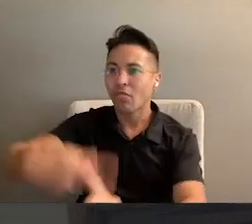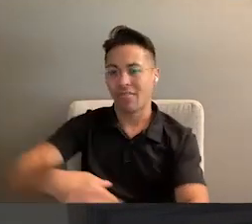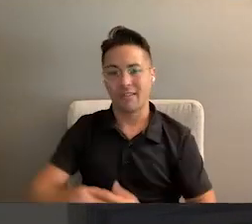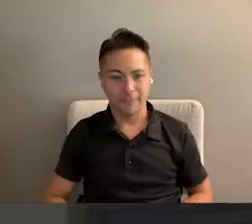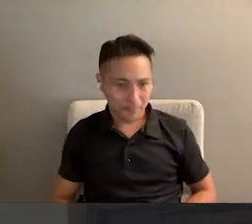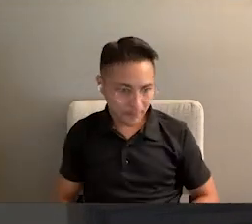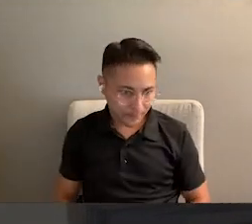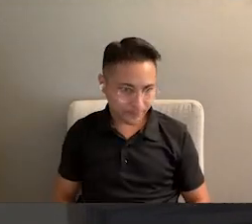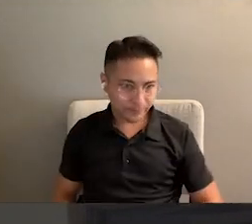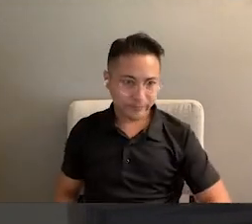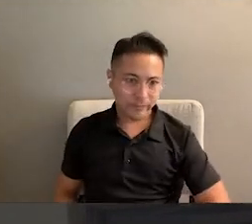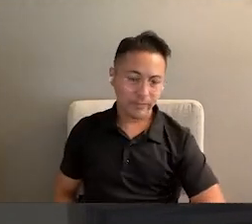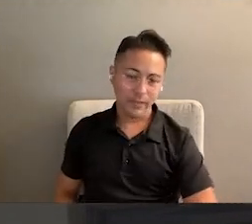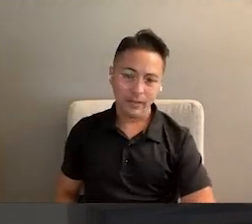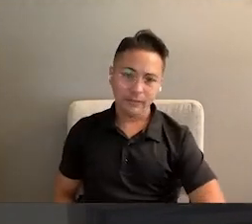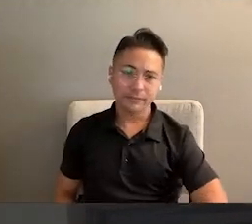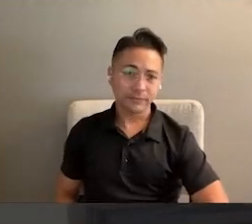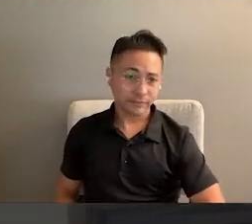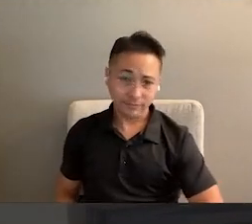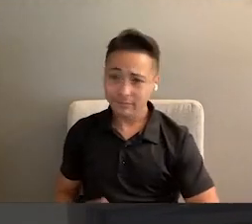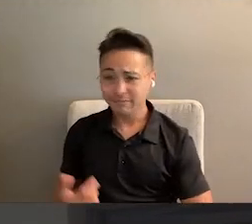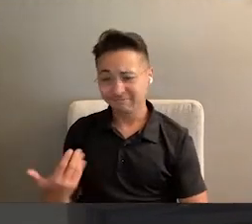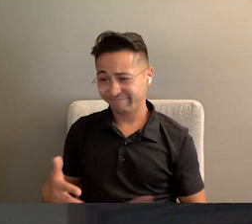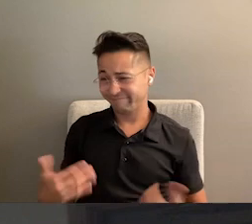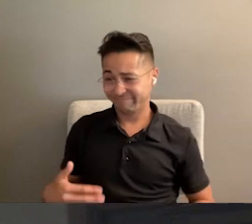lot of people every month.